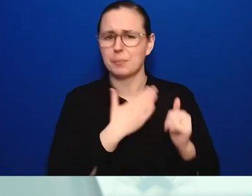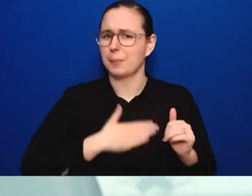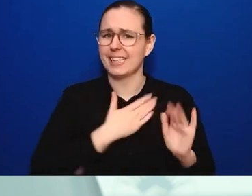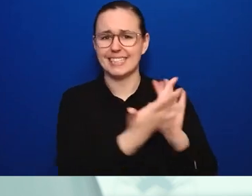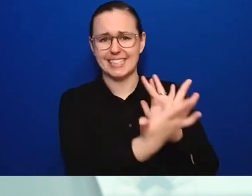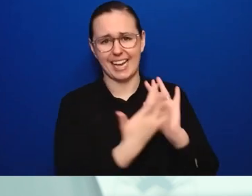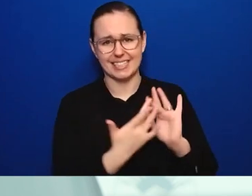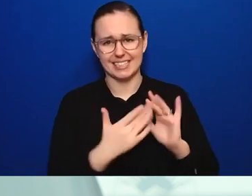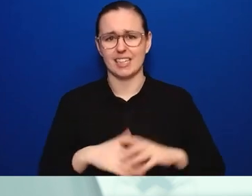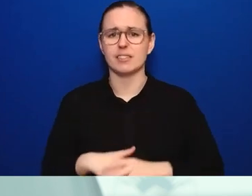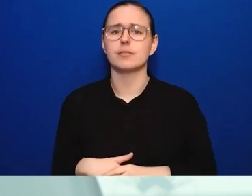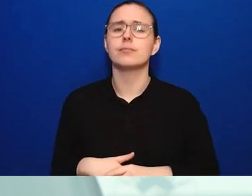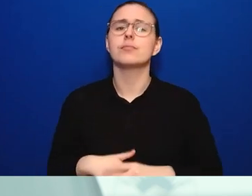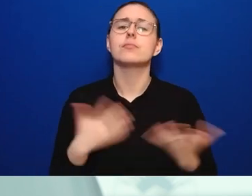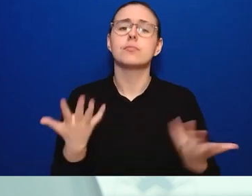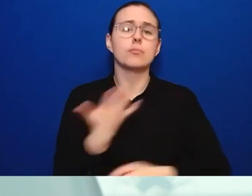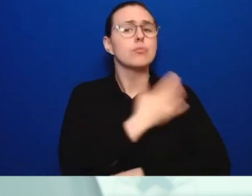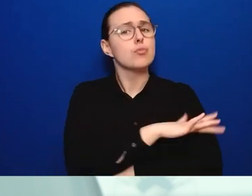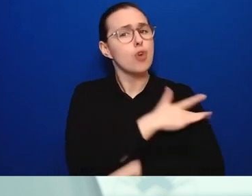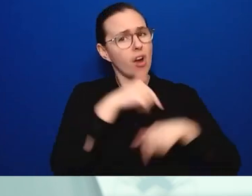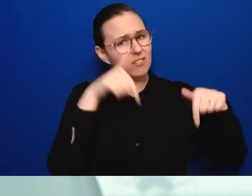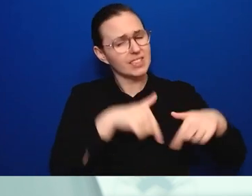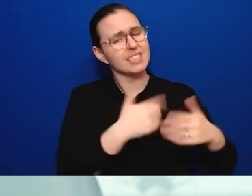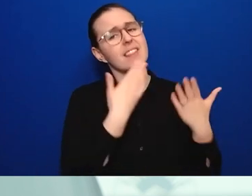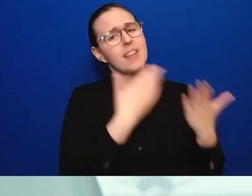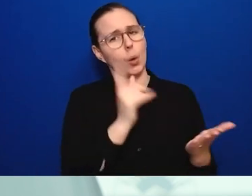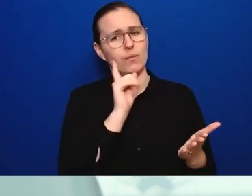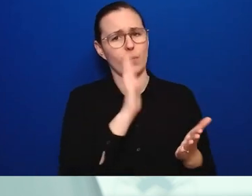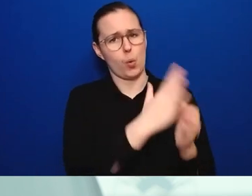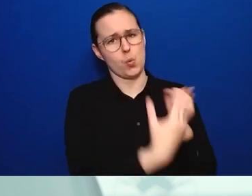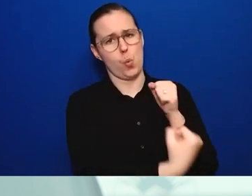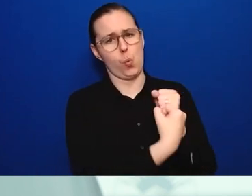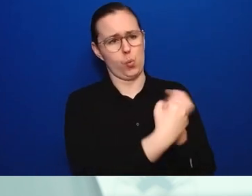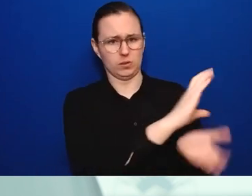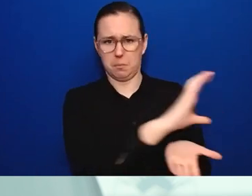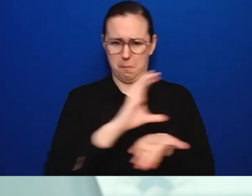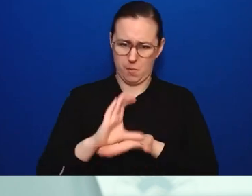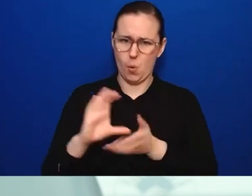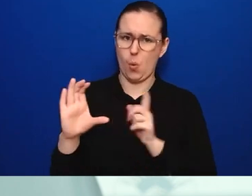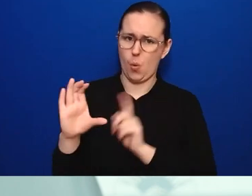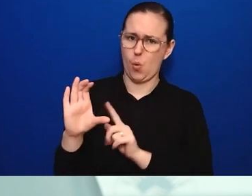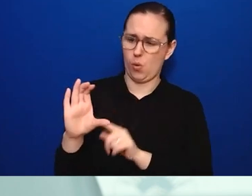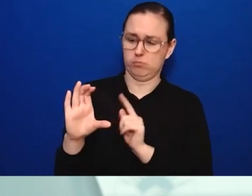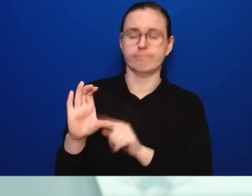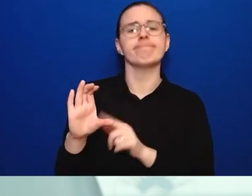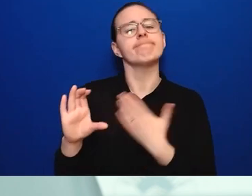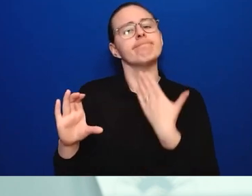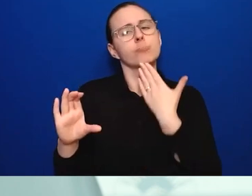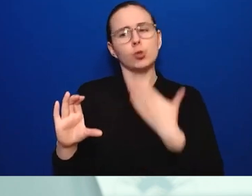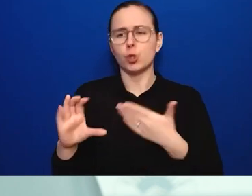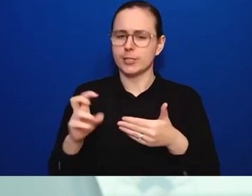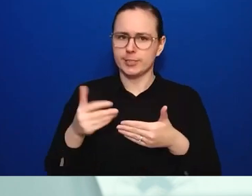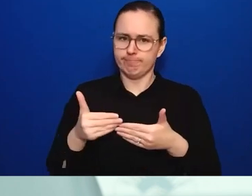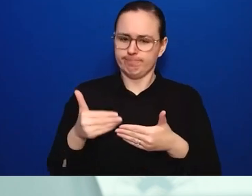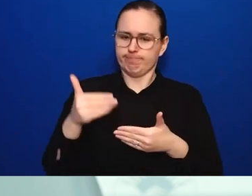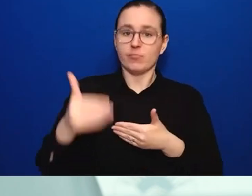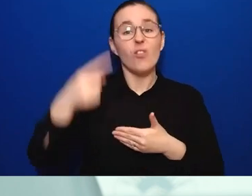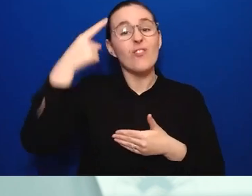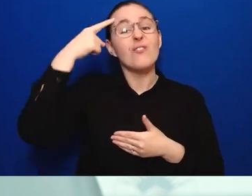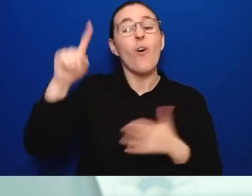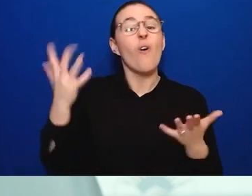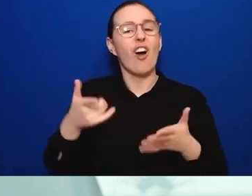serve and support Indigenous women. This is an important first step towards reconciliation. Thank you.